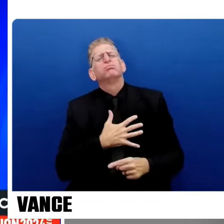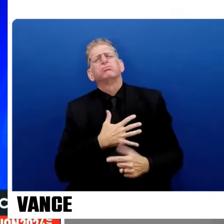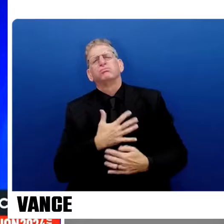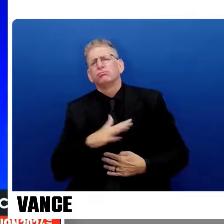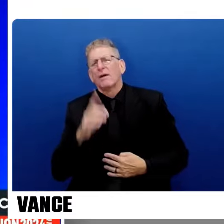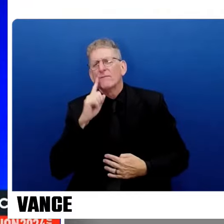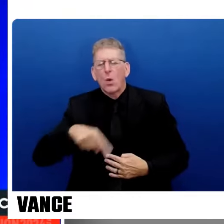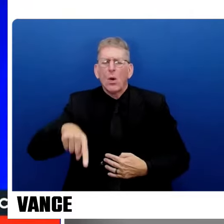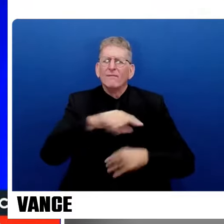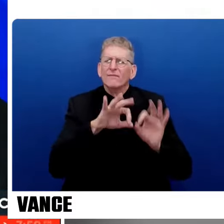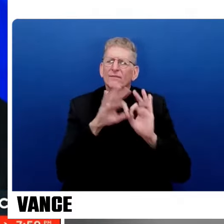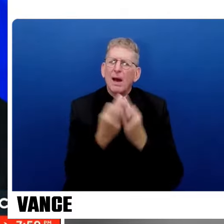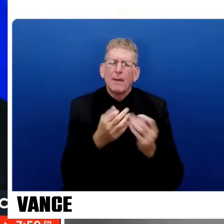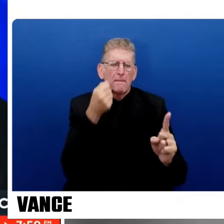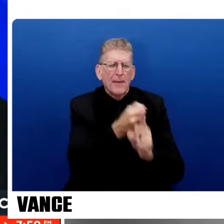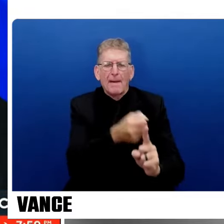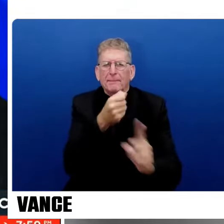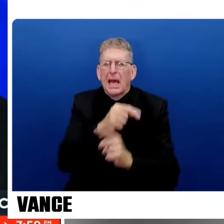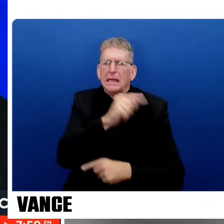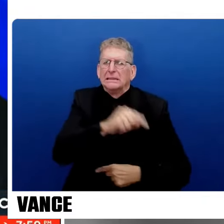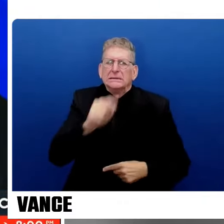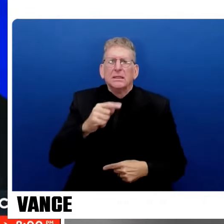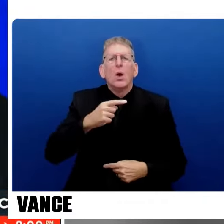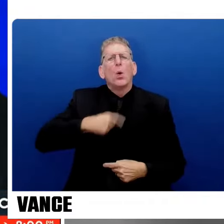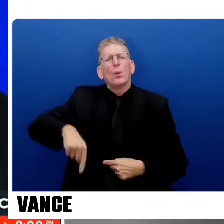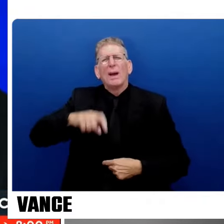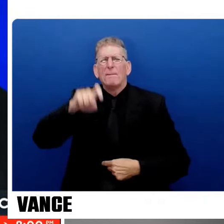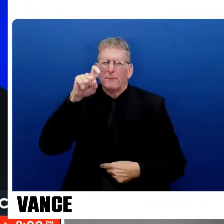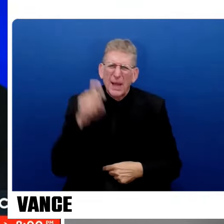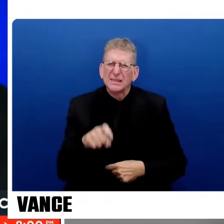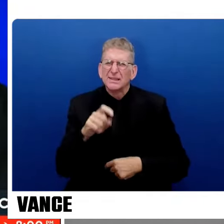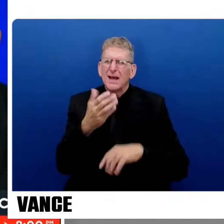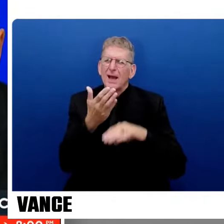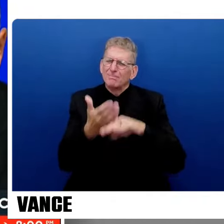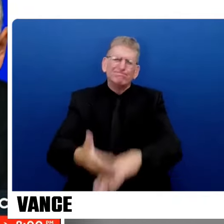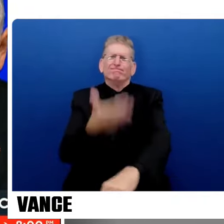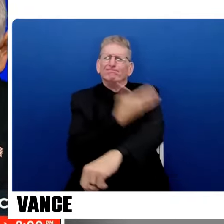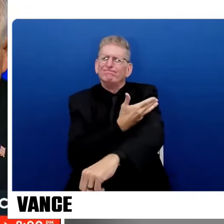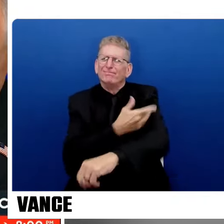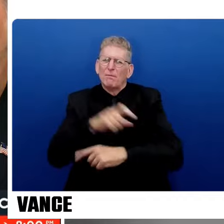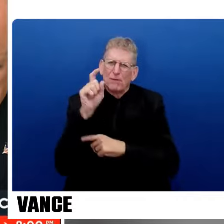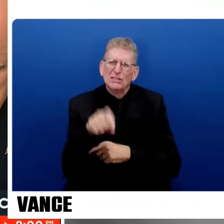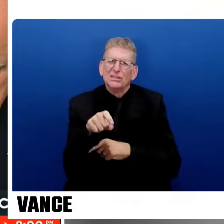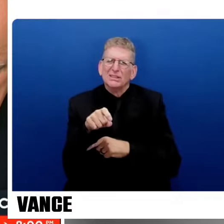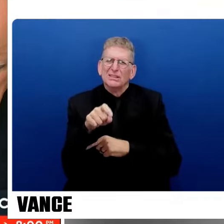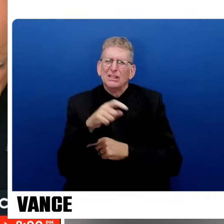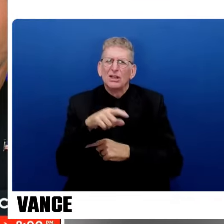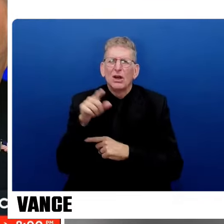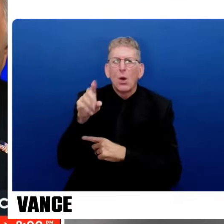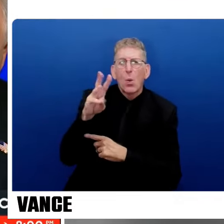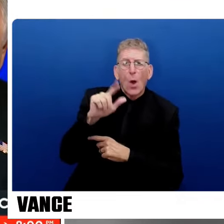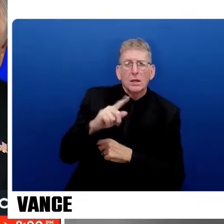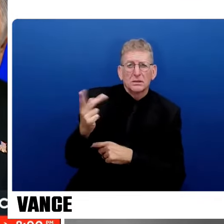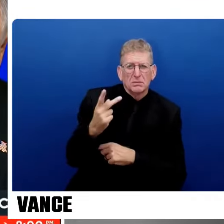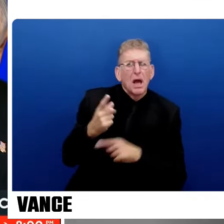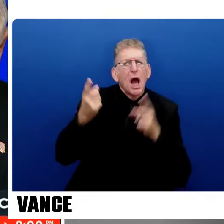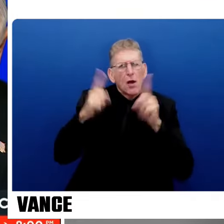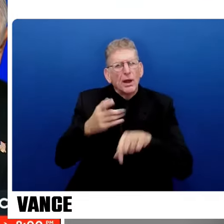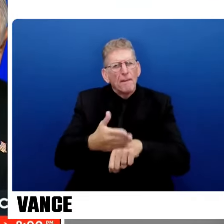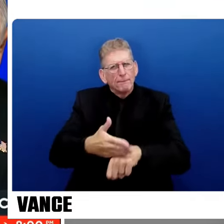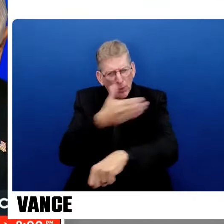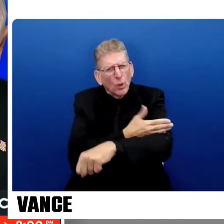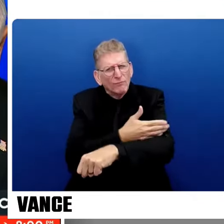and I actually probably agree that we need to do better on this. The question is just, how do we actually do it? Now, here's something that really bothers me and worries